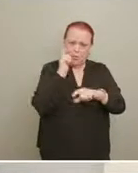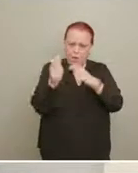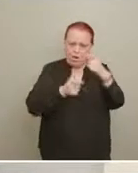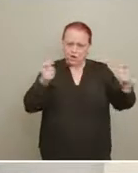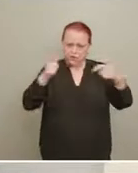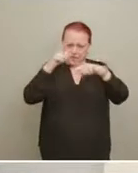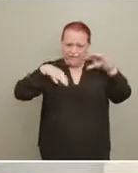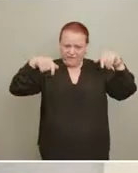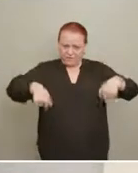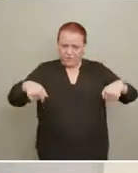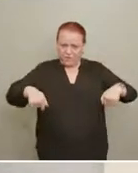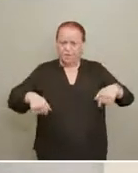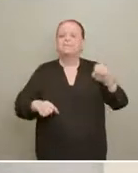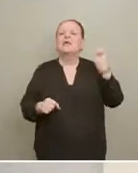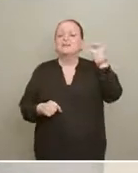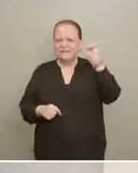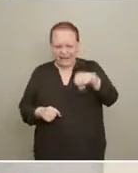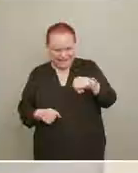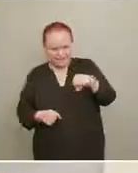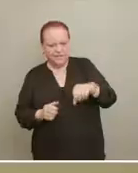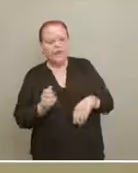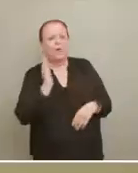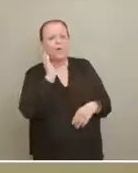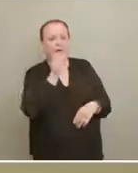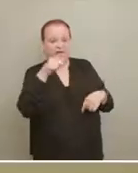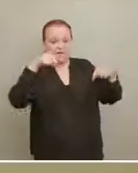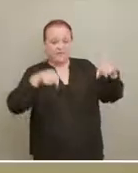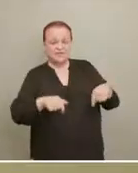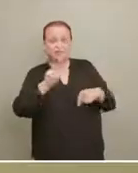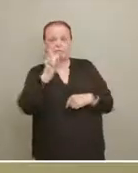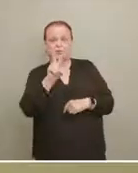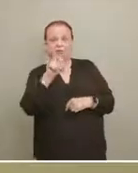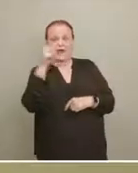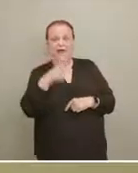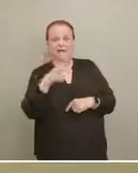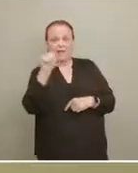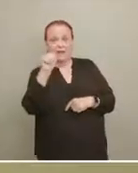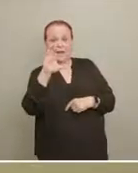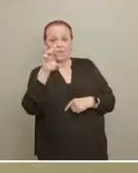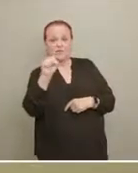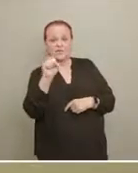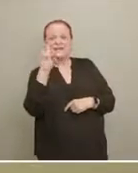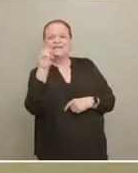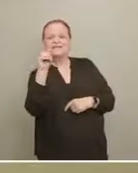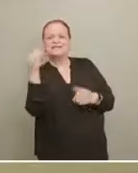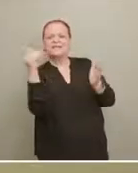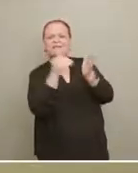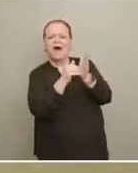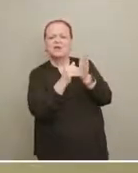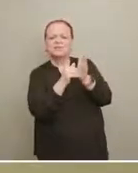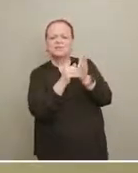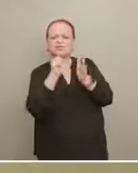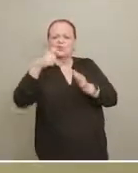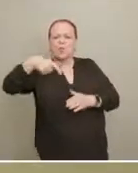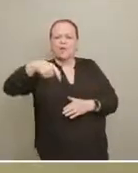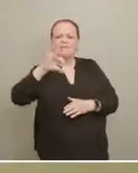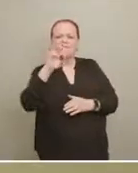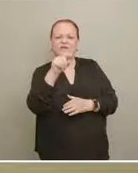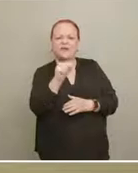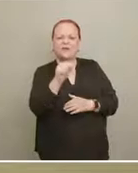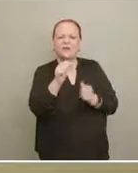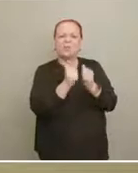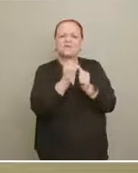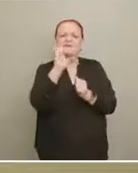will be larger than this one. So the facility you're in now is 2.5 acres. It's 60,000 square feet, and it houses 7